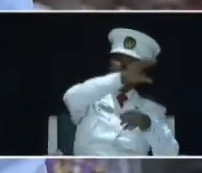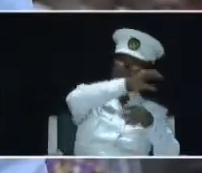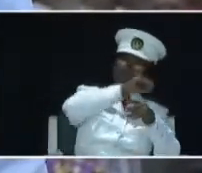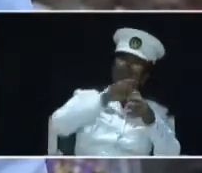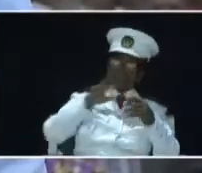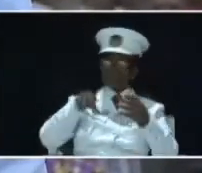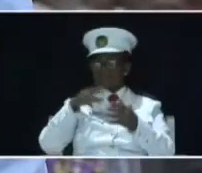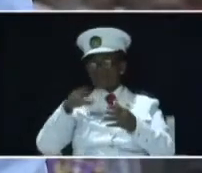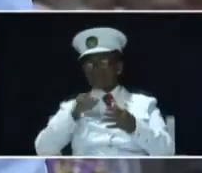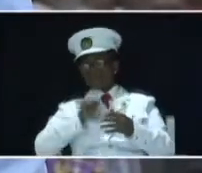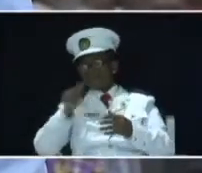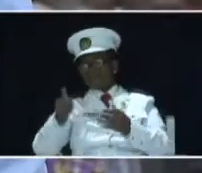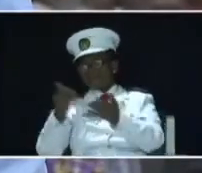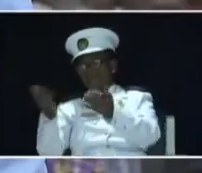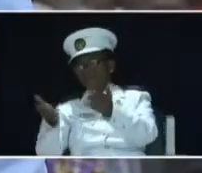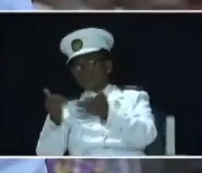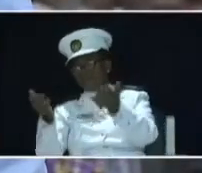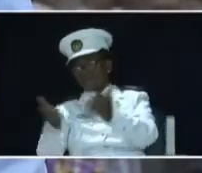I'm here.